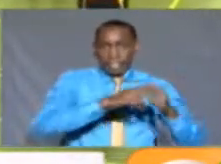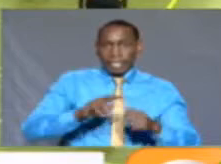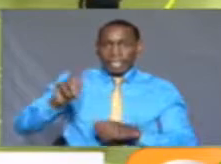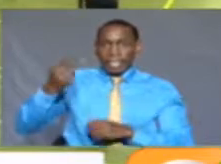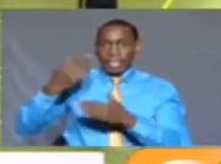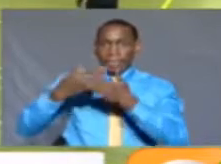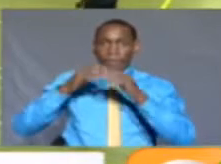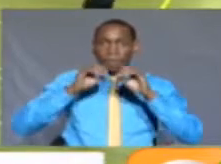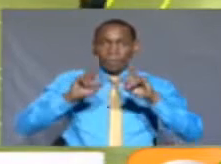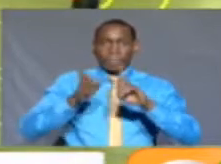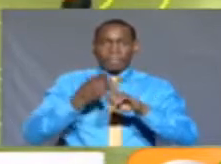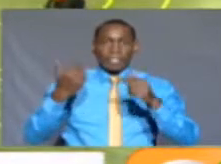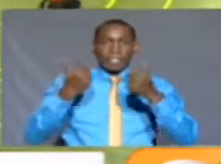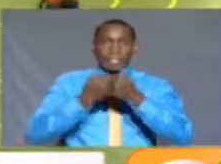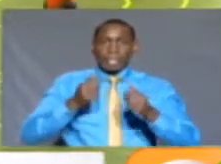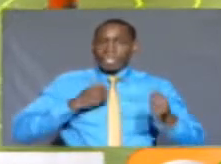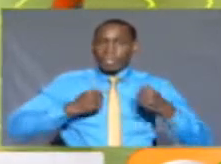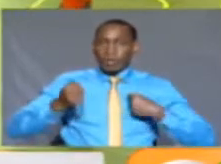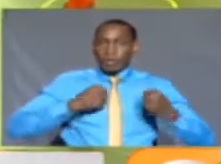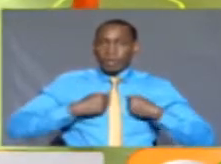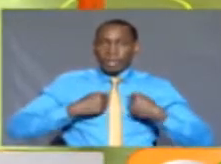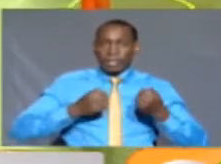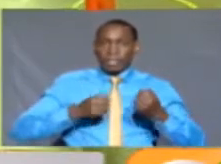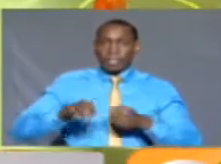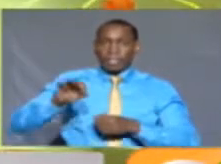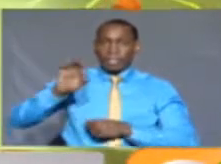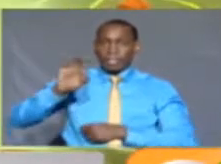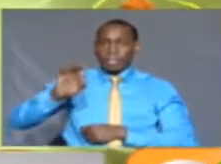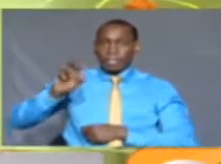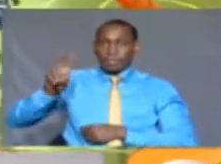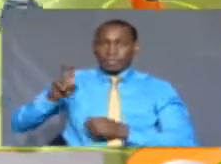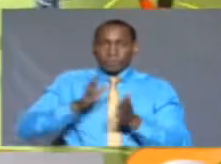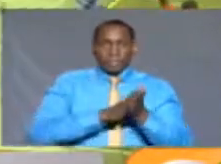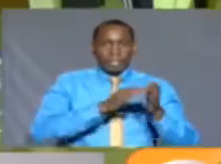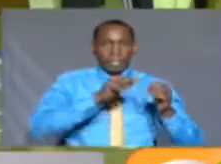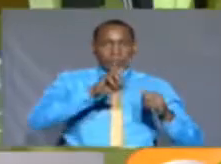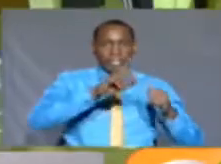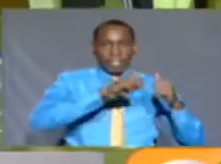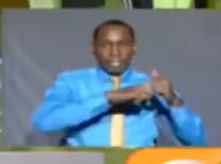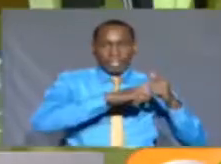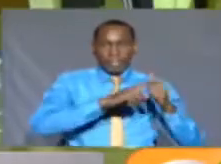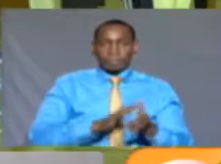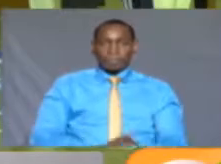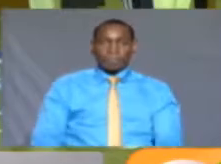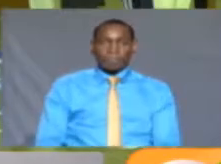Kenya had earlier lost their first match to Rwanda by 32 points to 26.